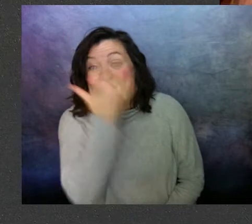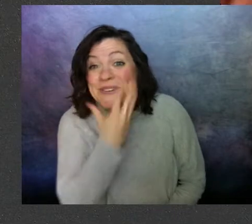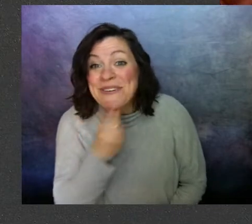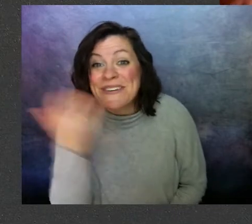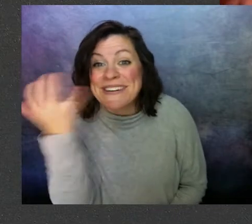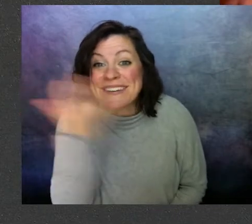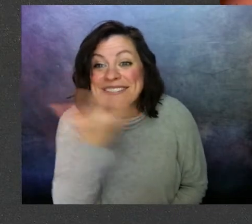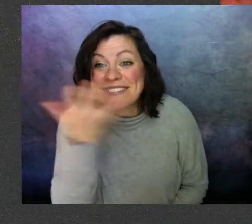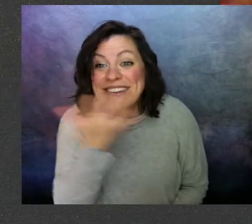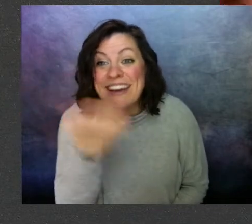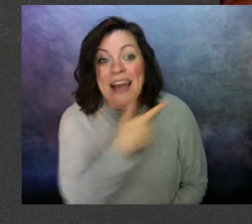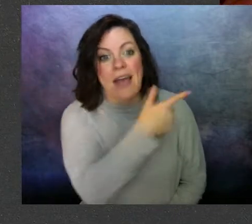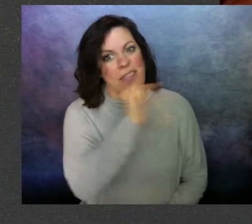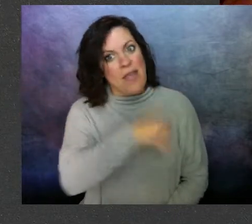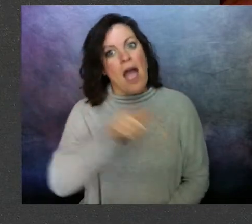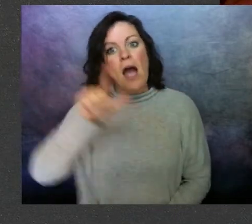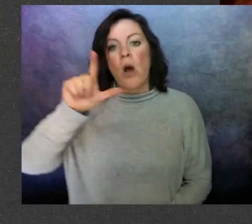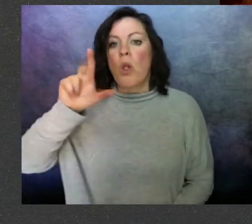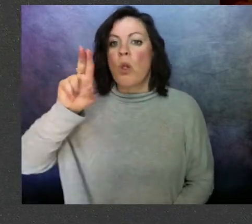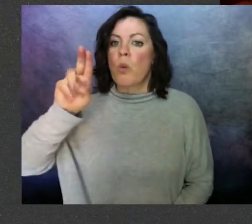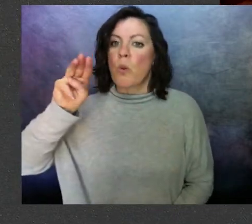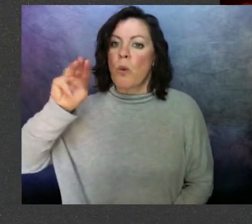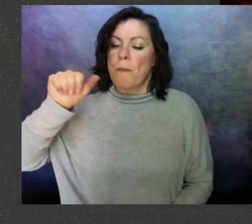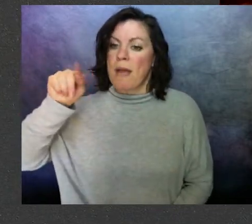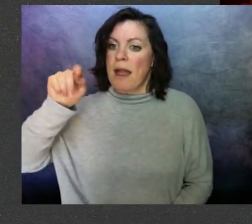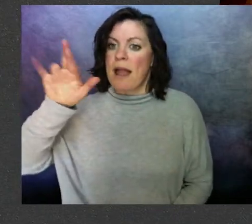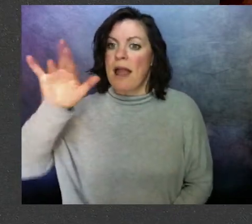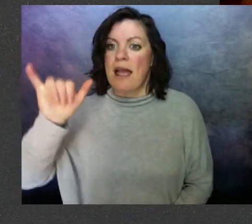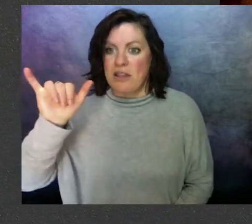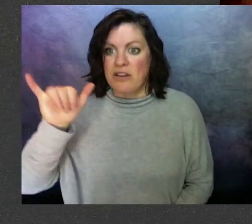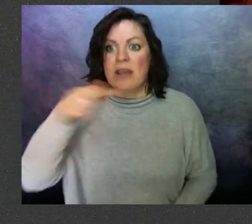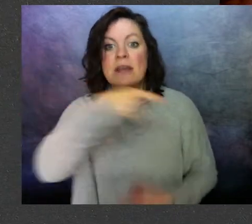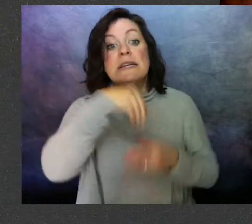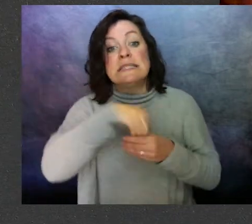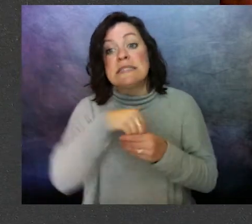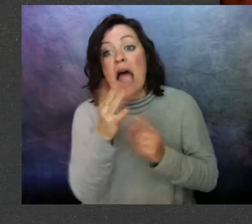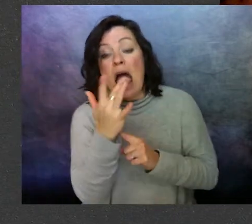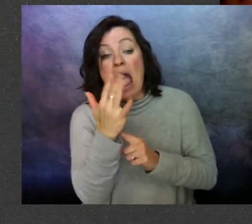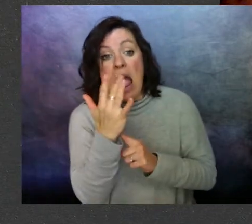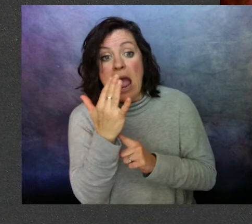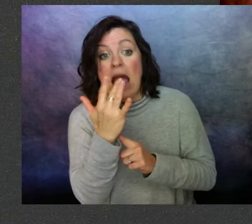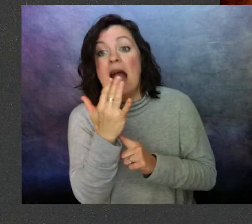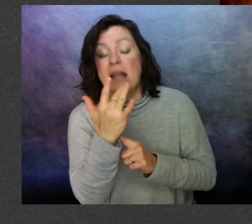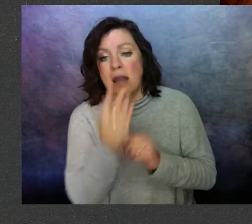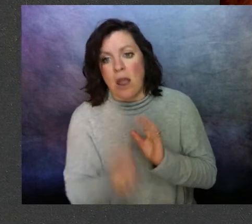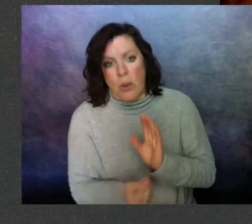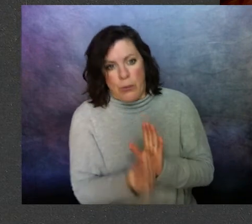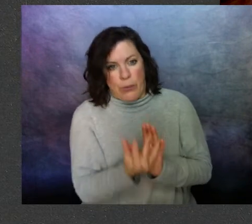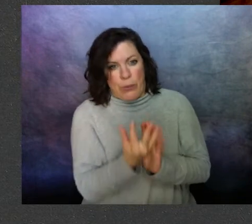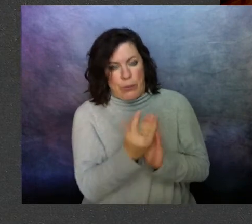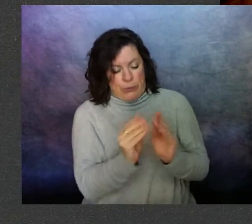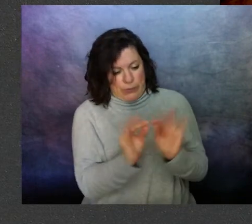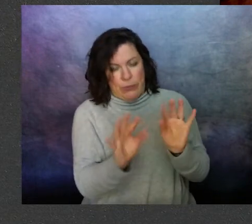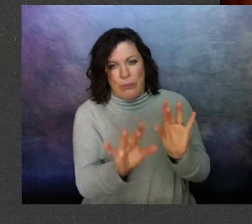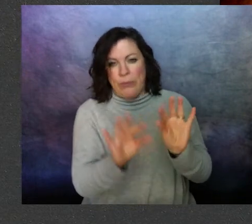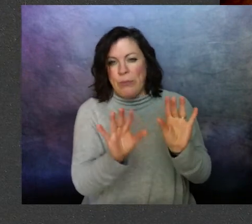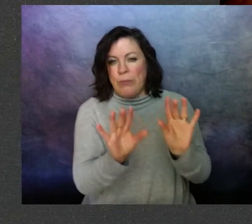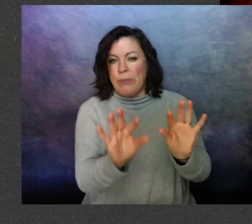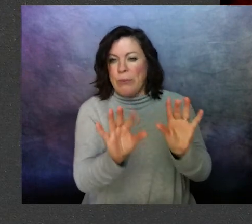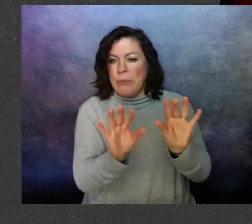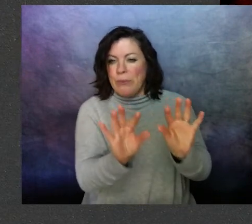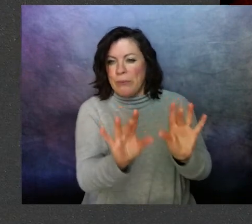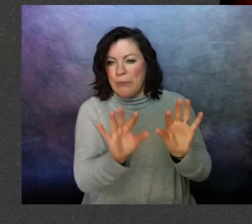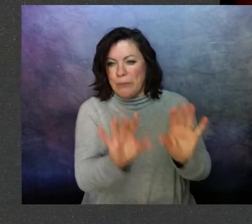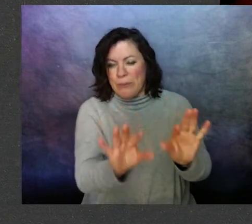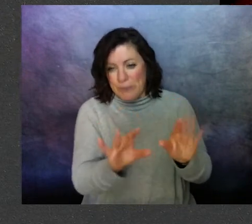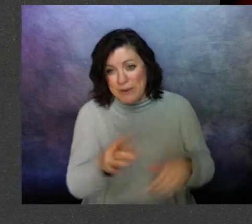beautiful? Luminaries. They glow from the inside out, just like you do at home. I hope